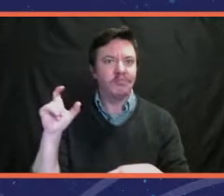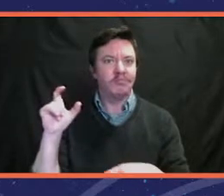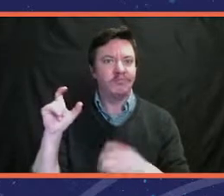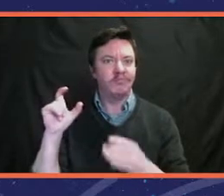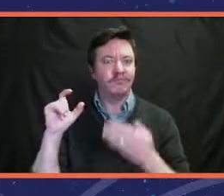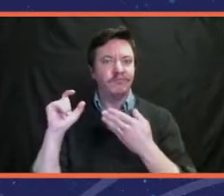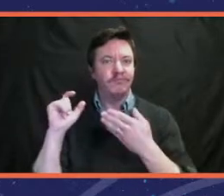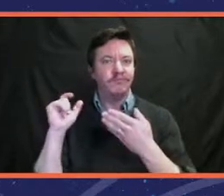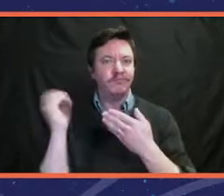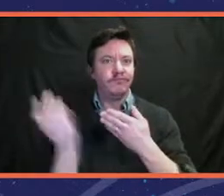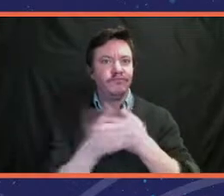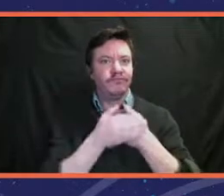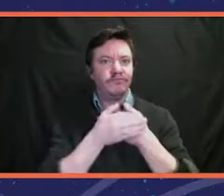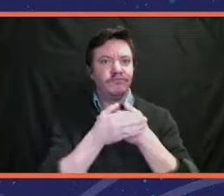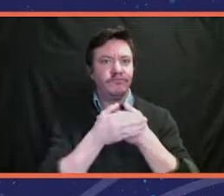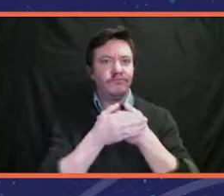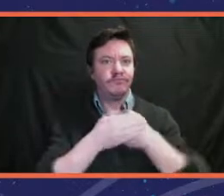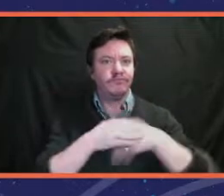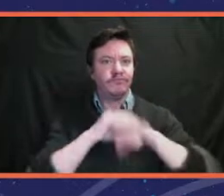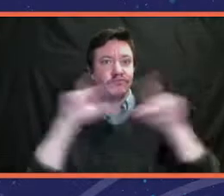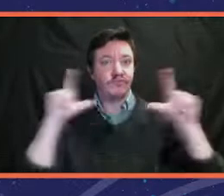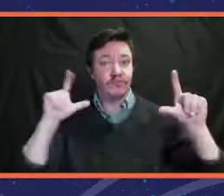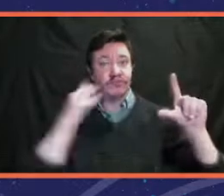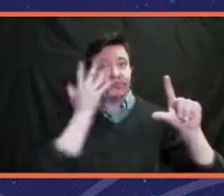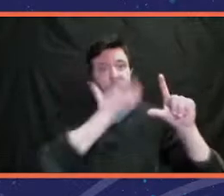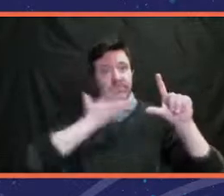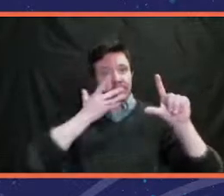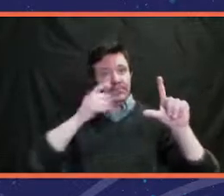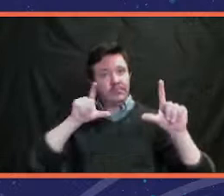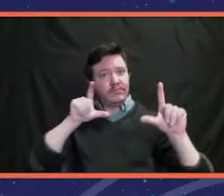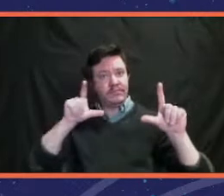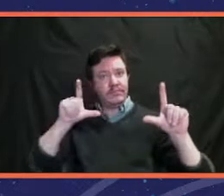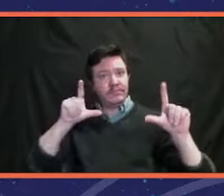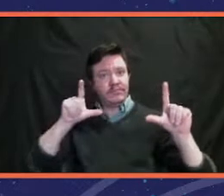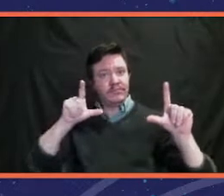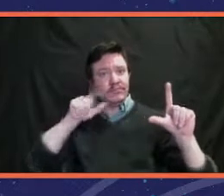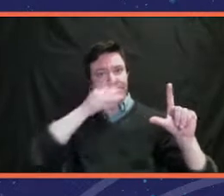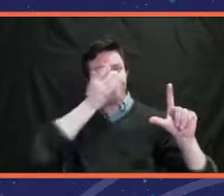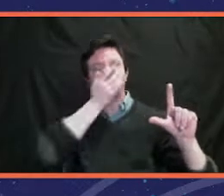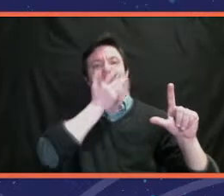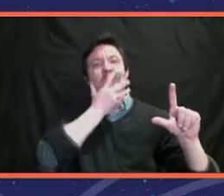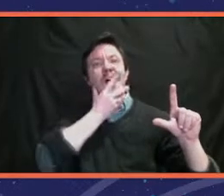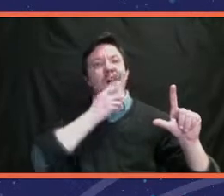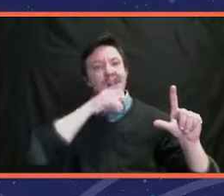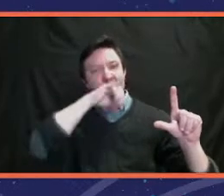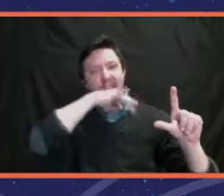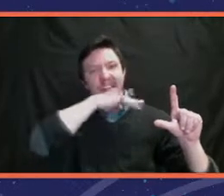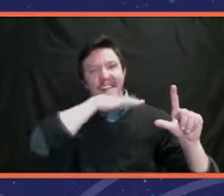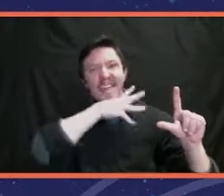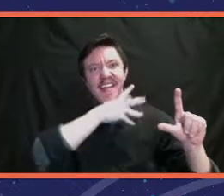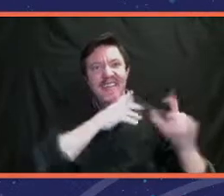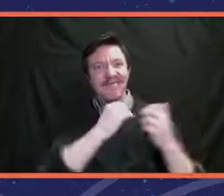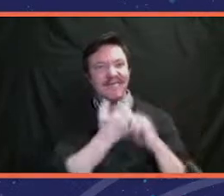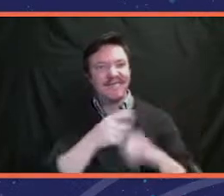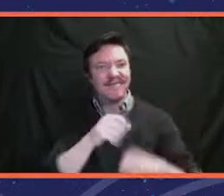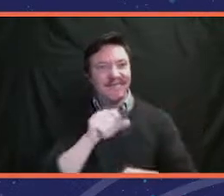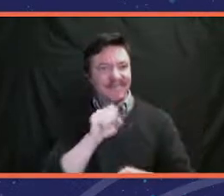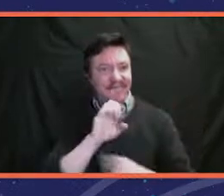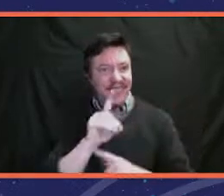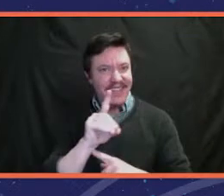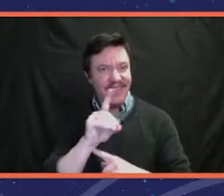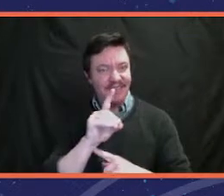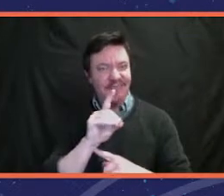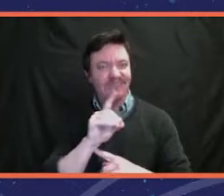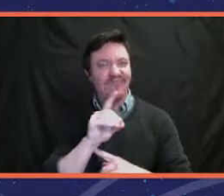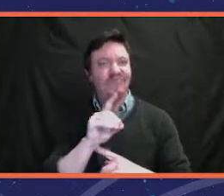opens up to your face, and this slime comes out of your mouth with a seed. And then it prompts you to